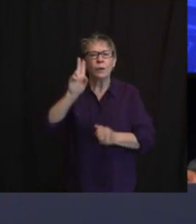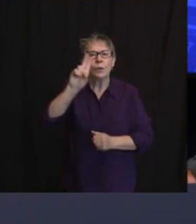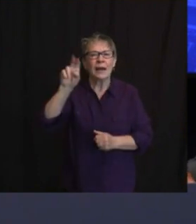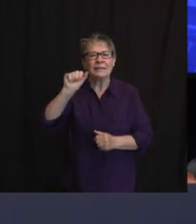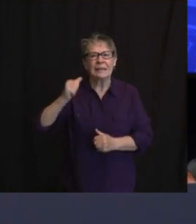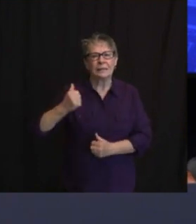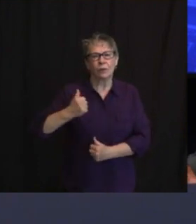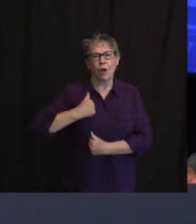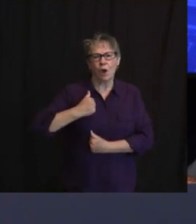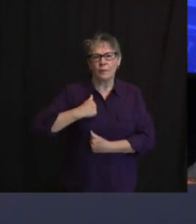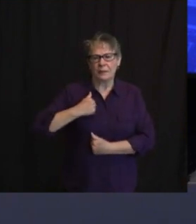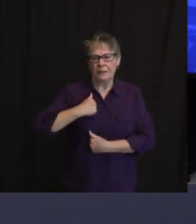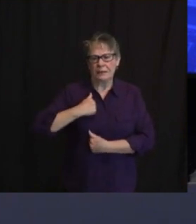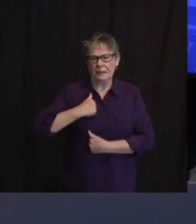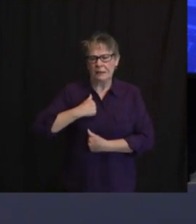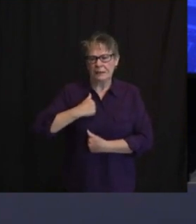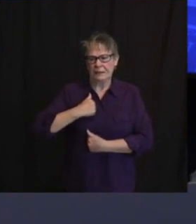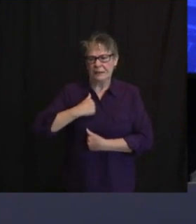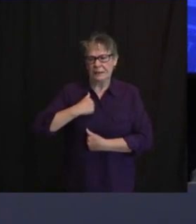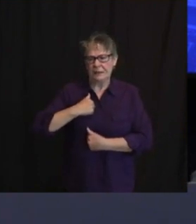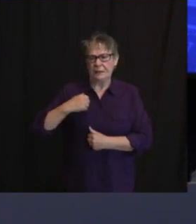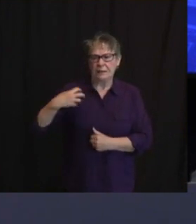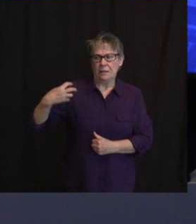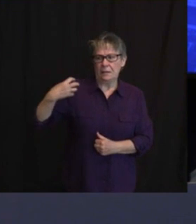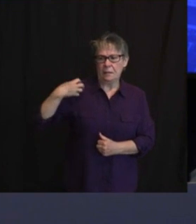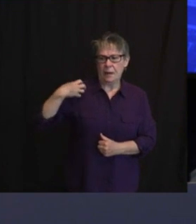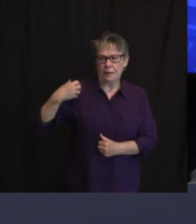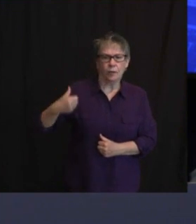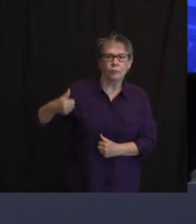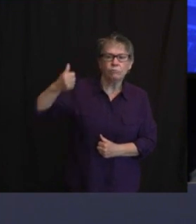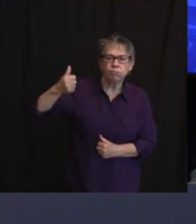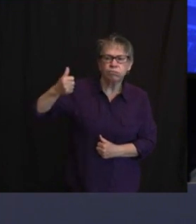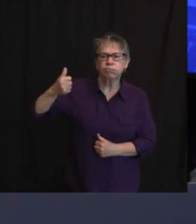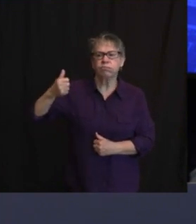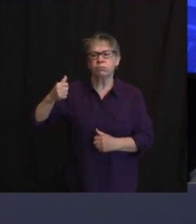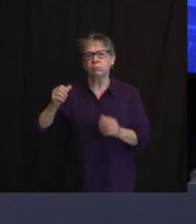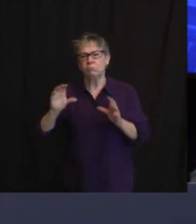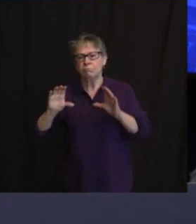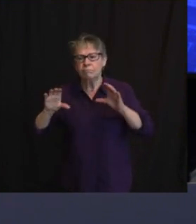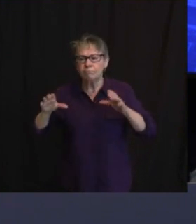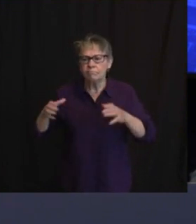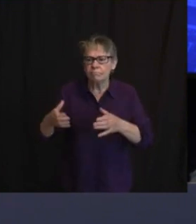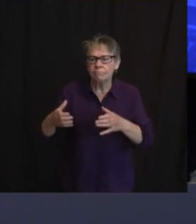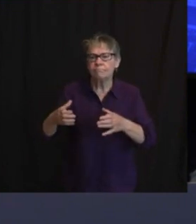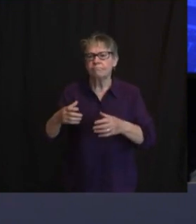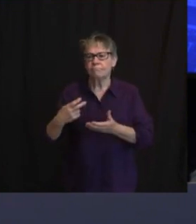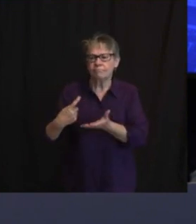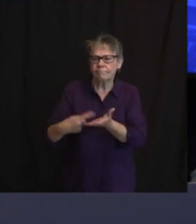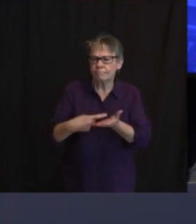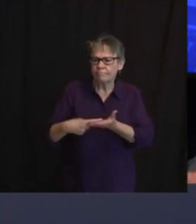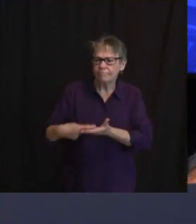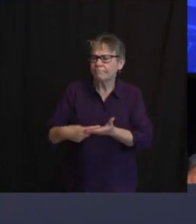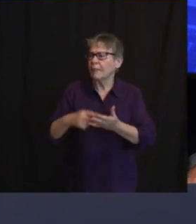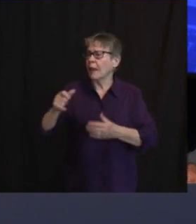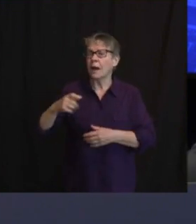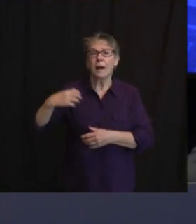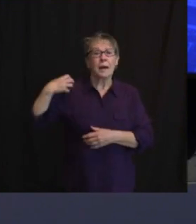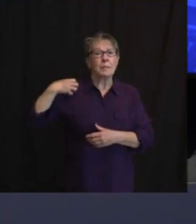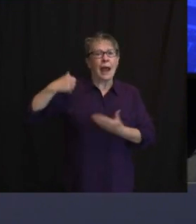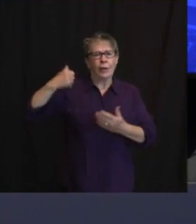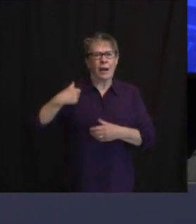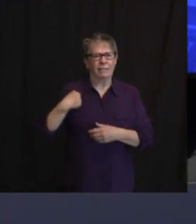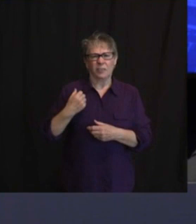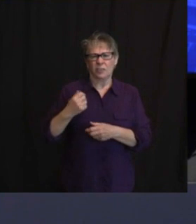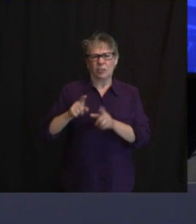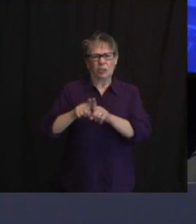of 4 3-star women in the United States Army, and she's coming to meet with the commissioner and I to discuss the